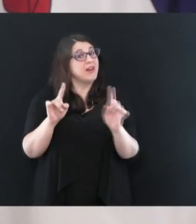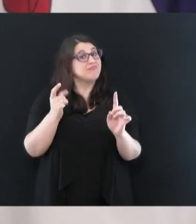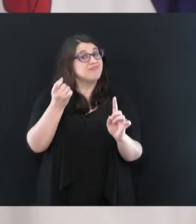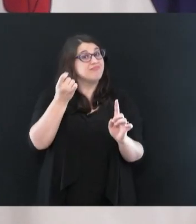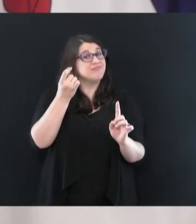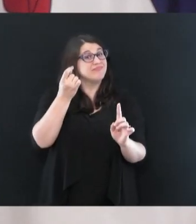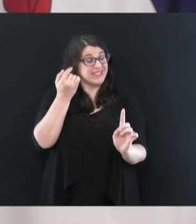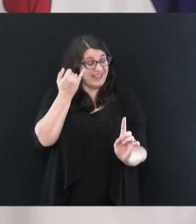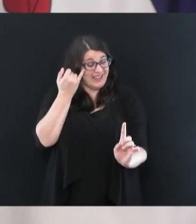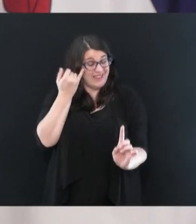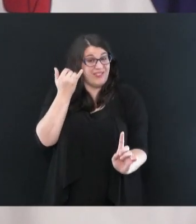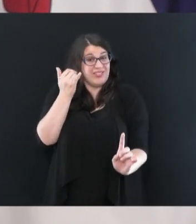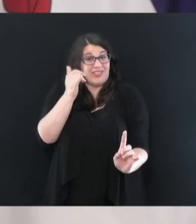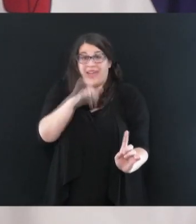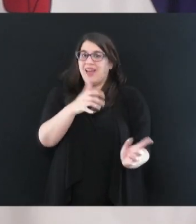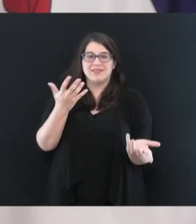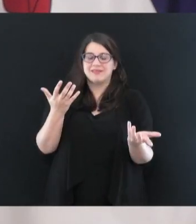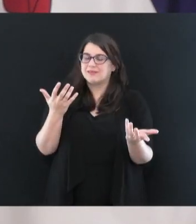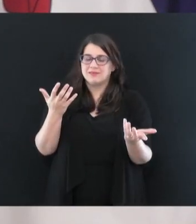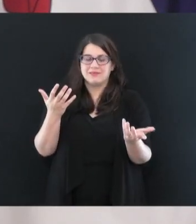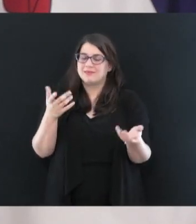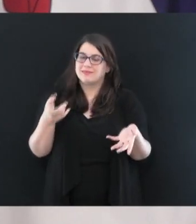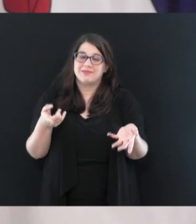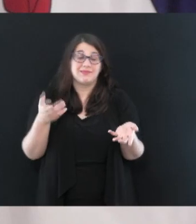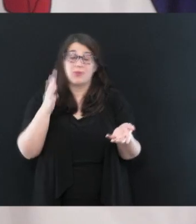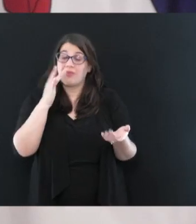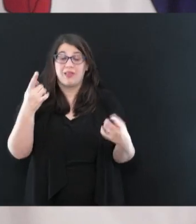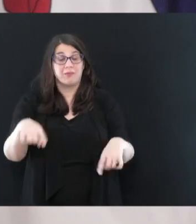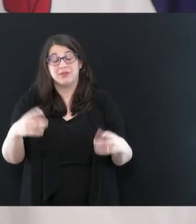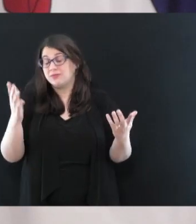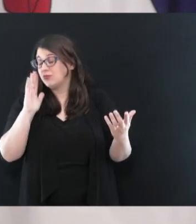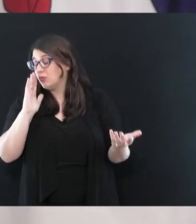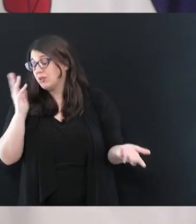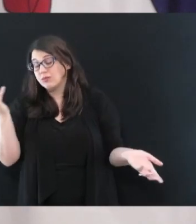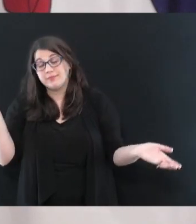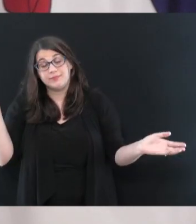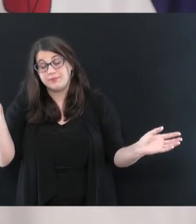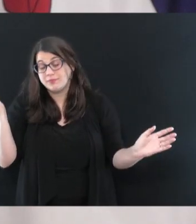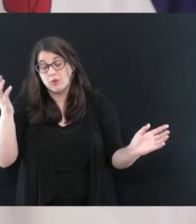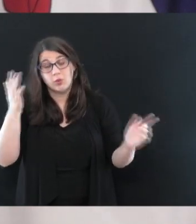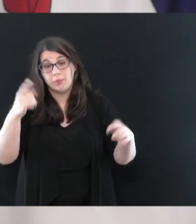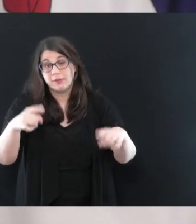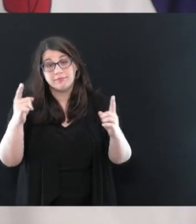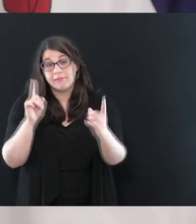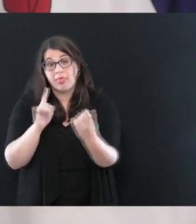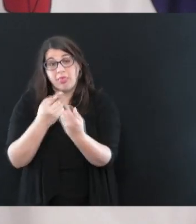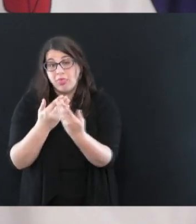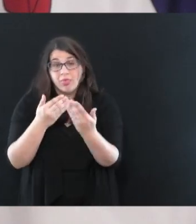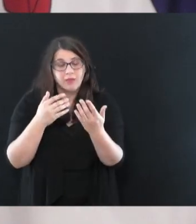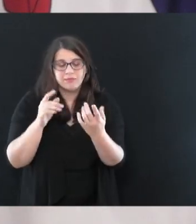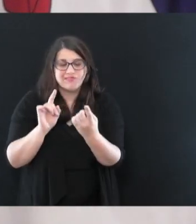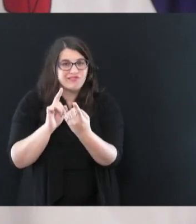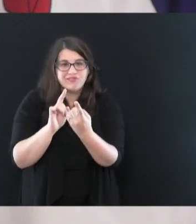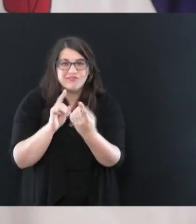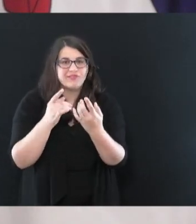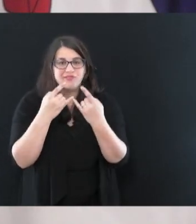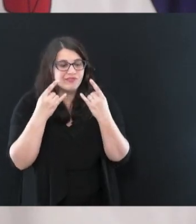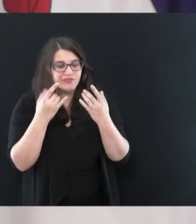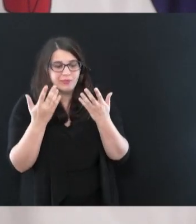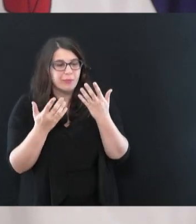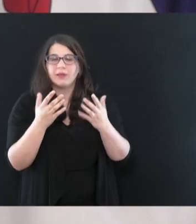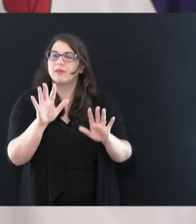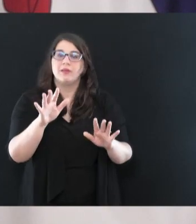this, Kenny. You just are, and we're going to have to. We're either going to have to buckle